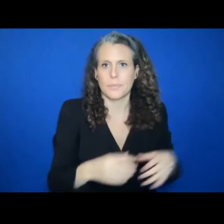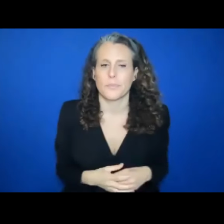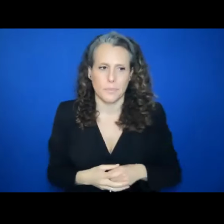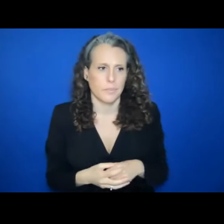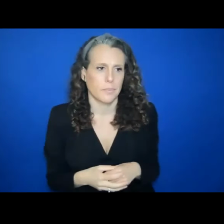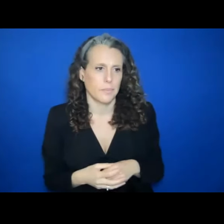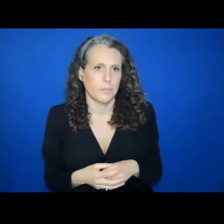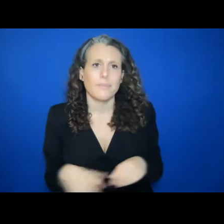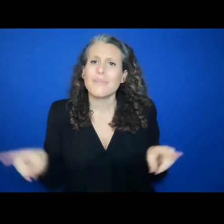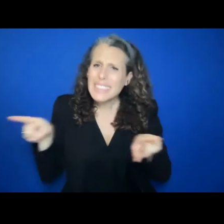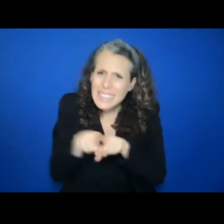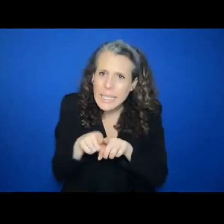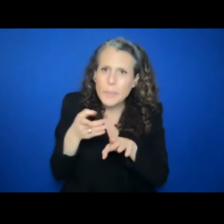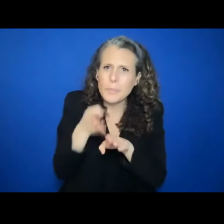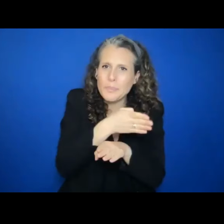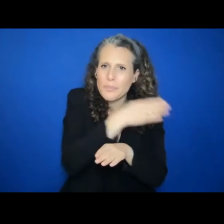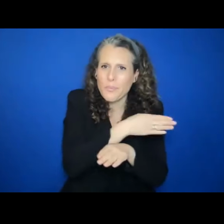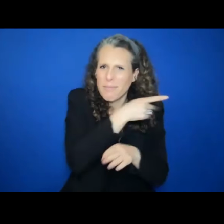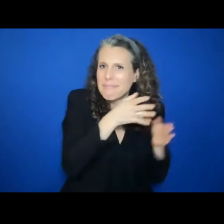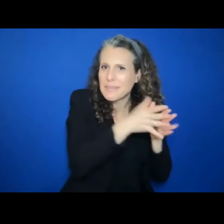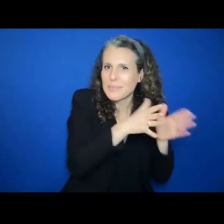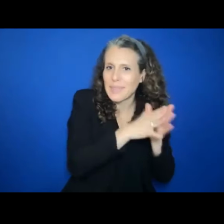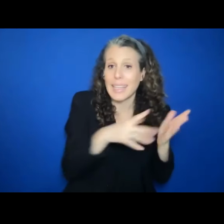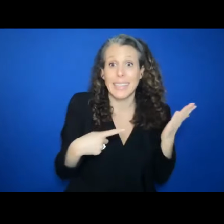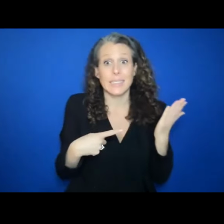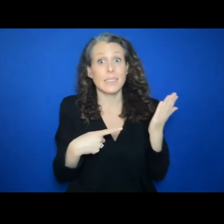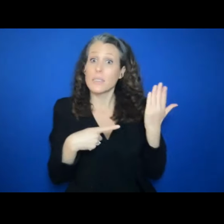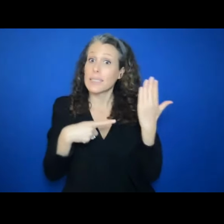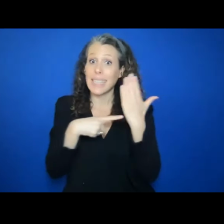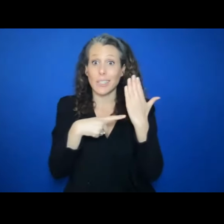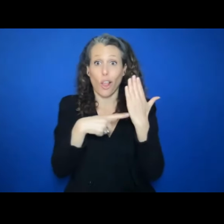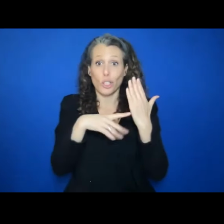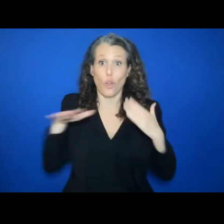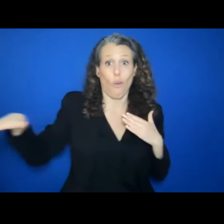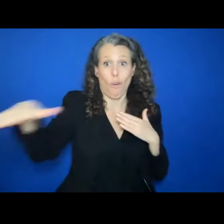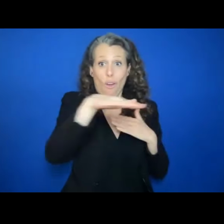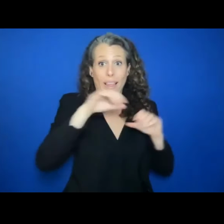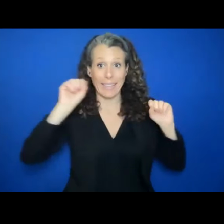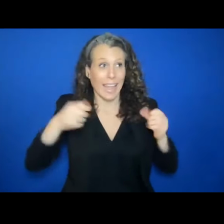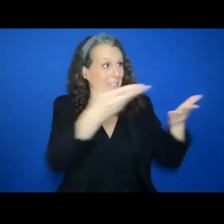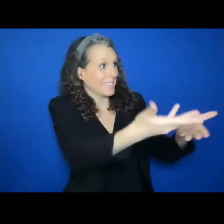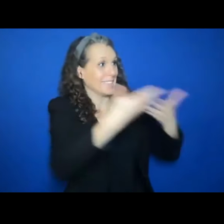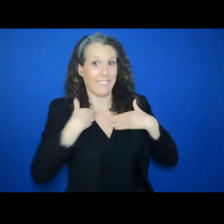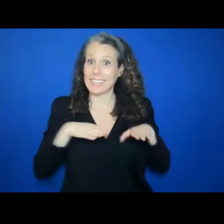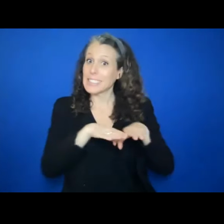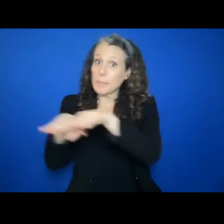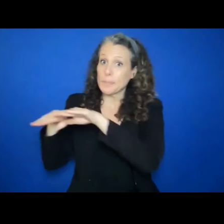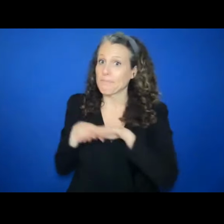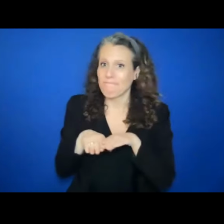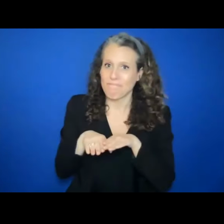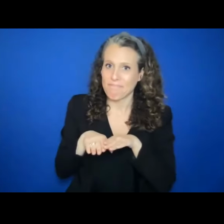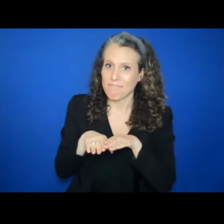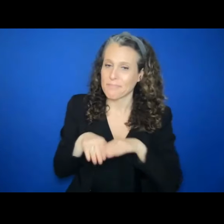as we heard earlier, technology is not an arena everyone can access equally. In fact,